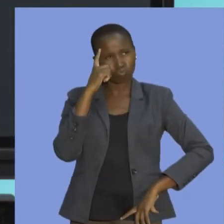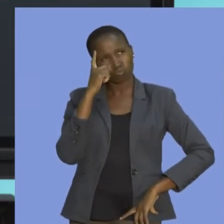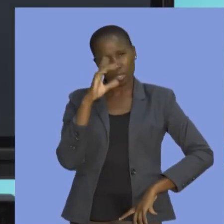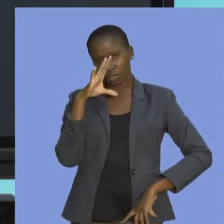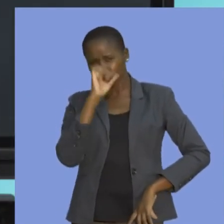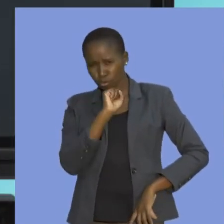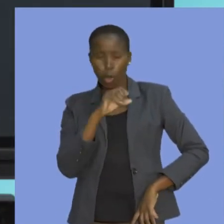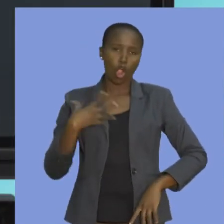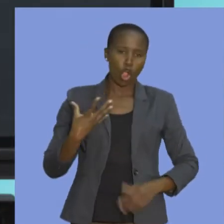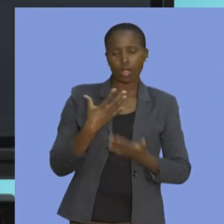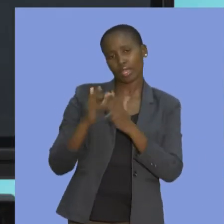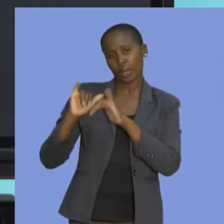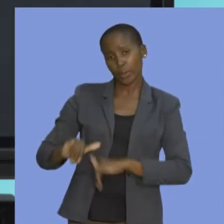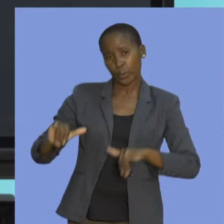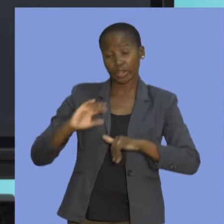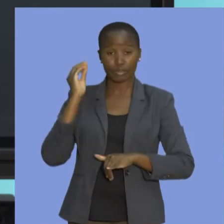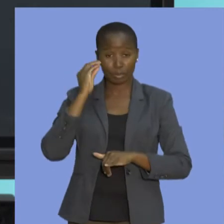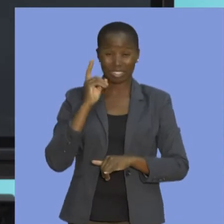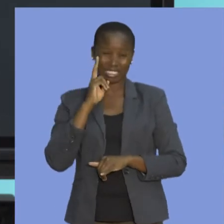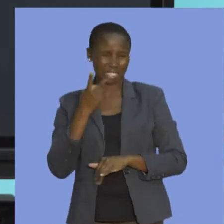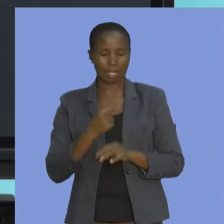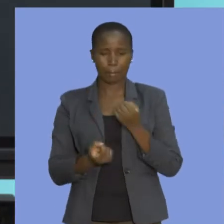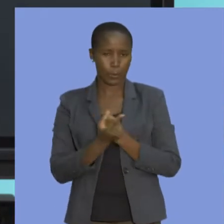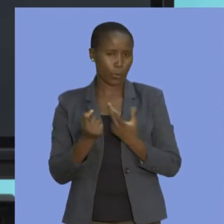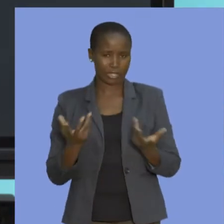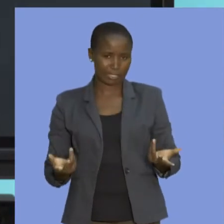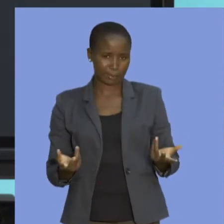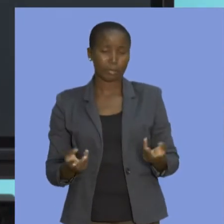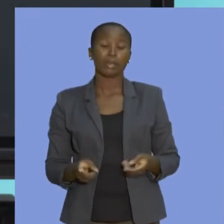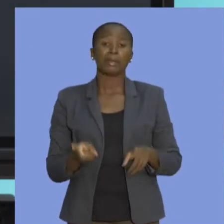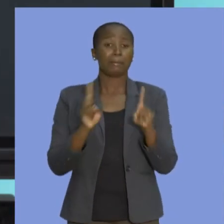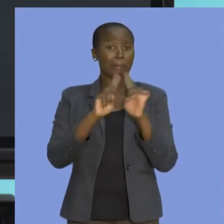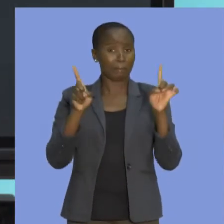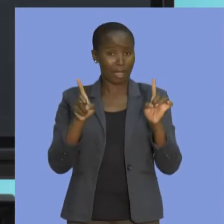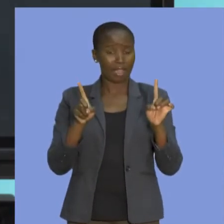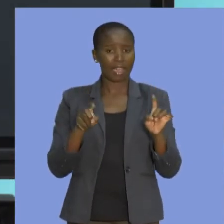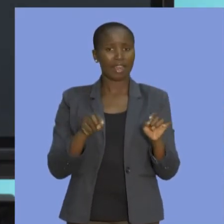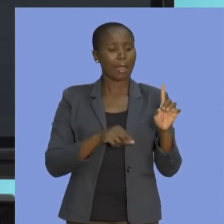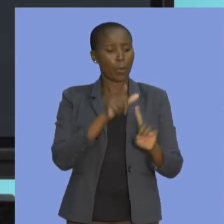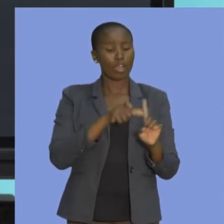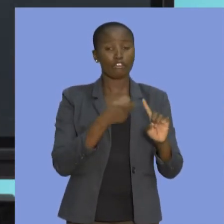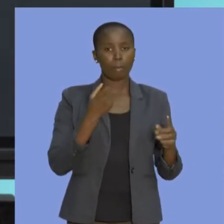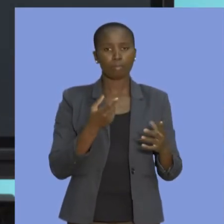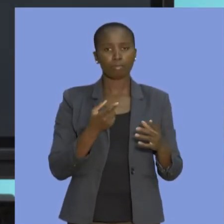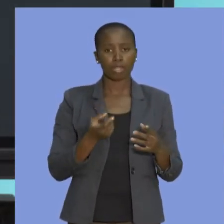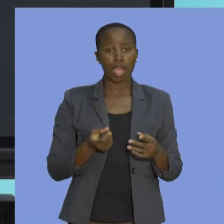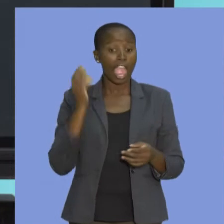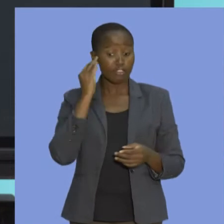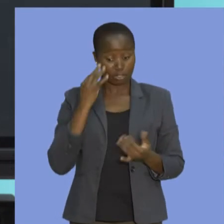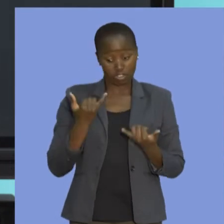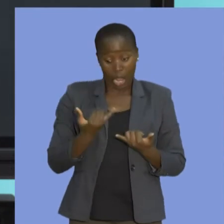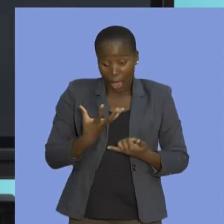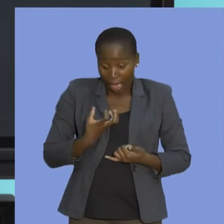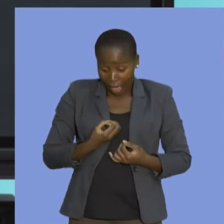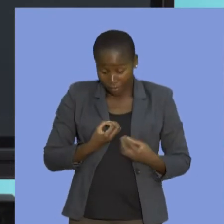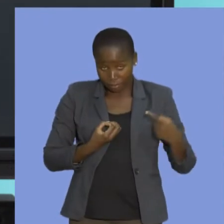for the data and see what is happening. But one can sense from the current data that we're actually approaching that